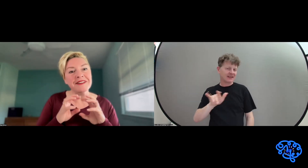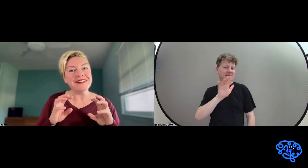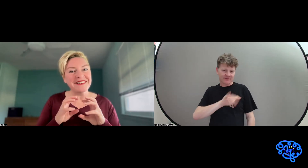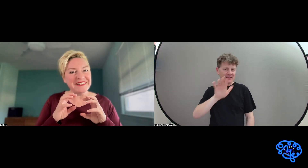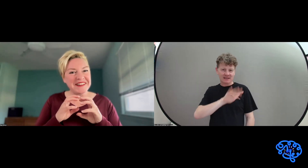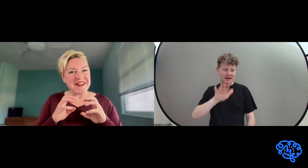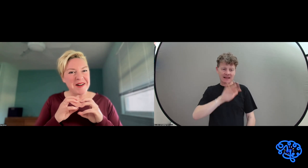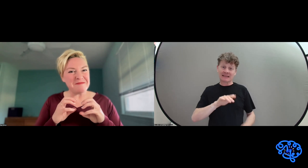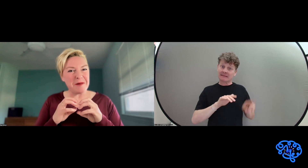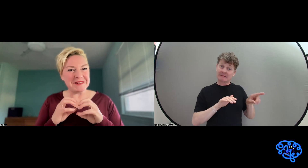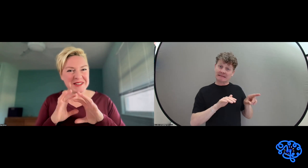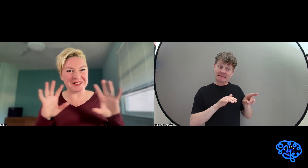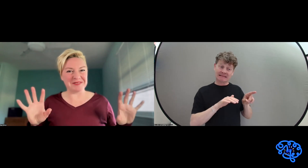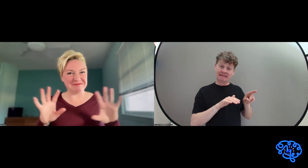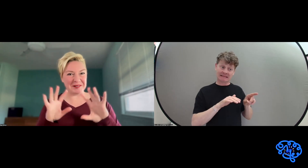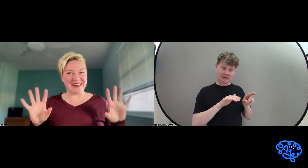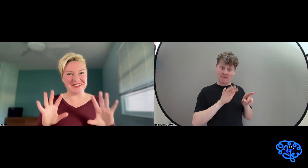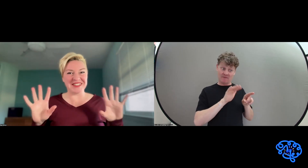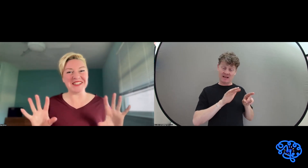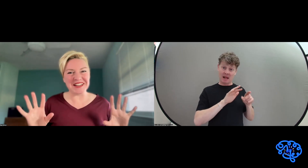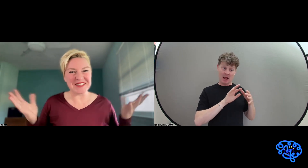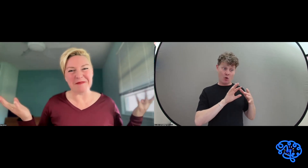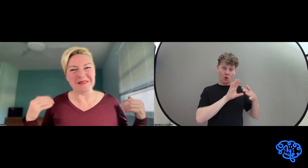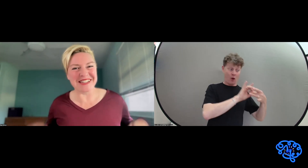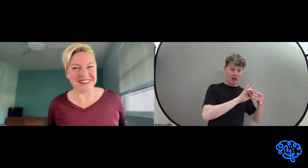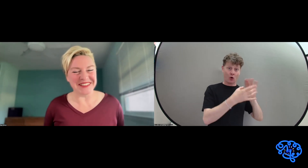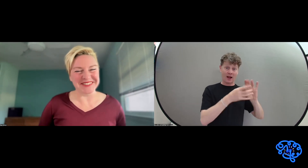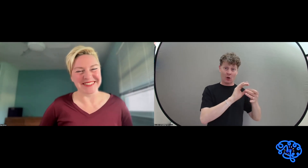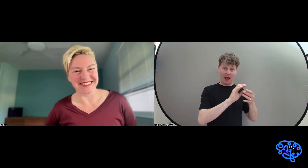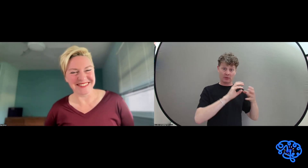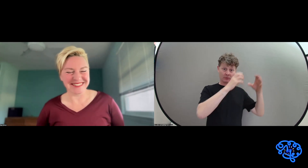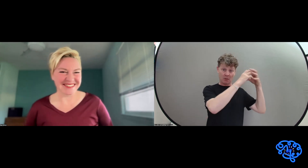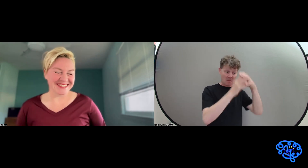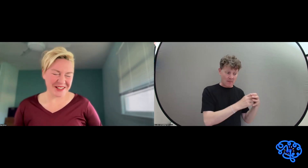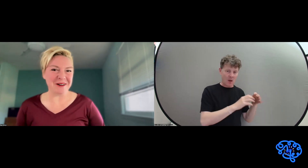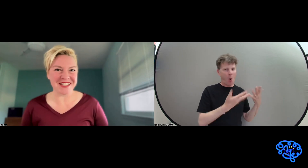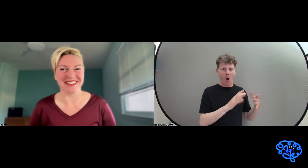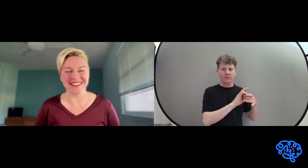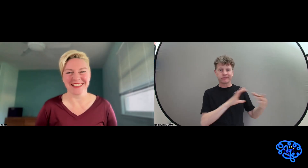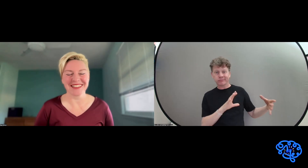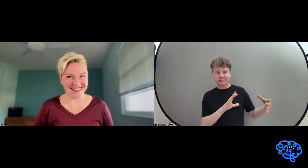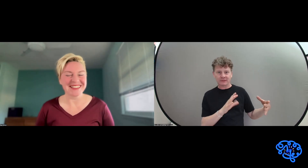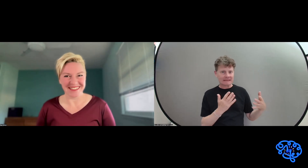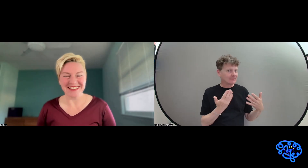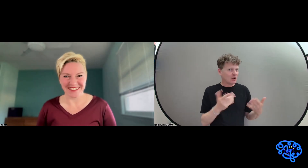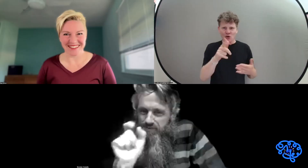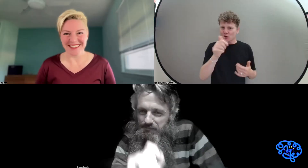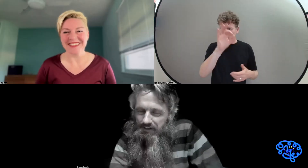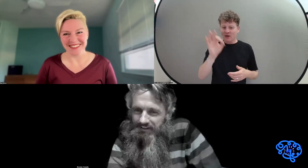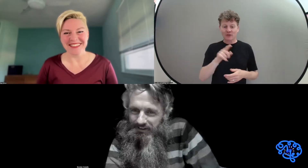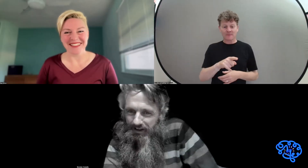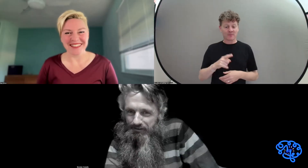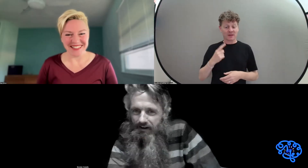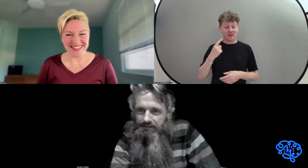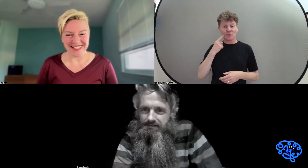connective properties or more kind of disconnective properties. I don't know. Good question. Yeah, I think a lot of these questions have been